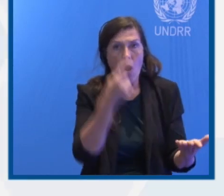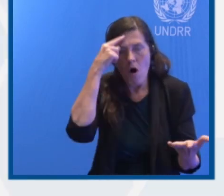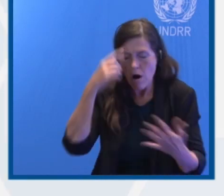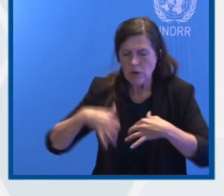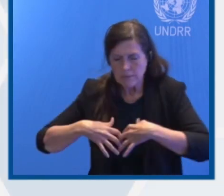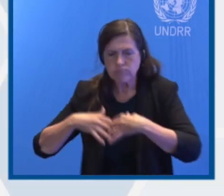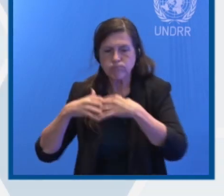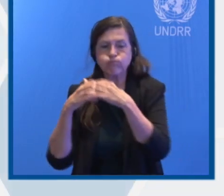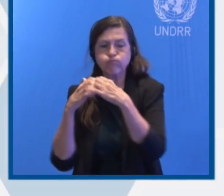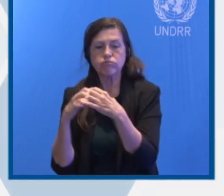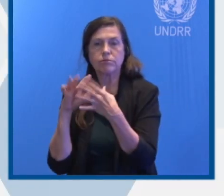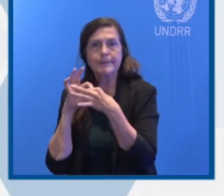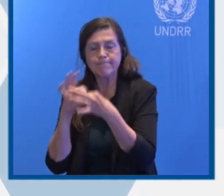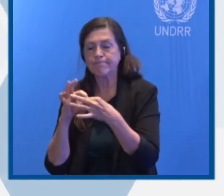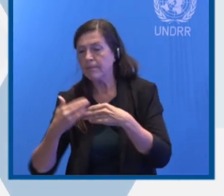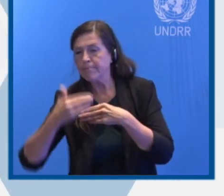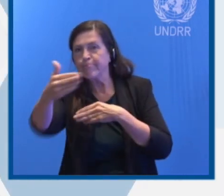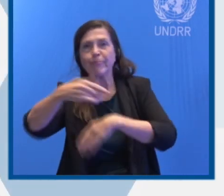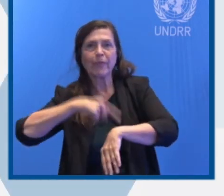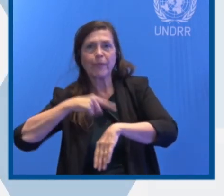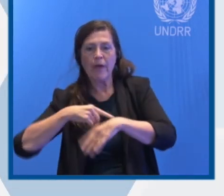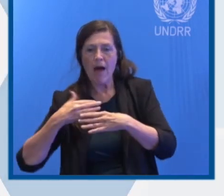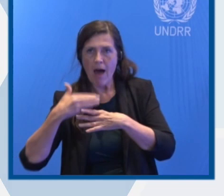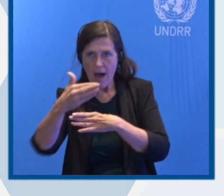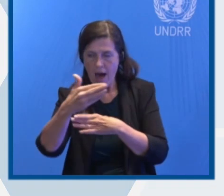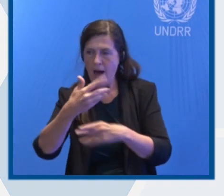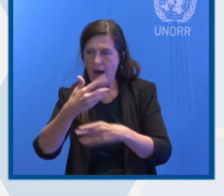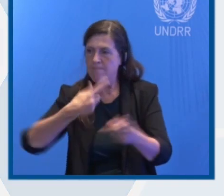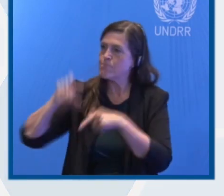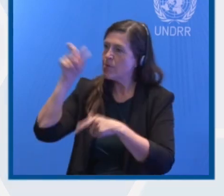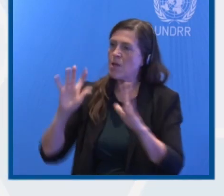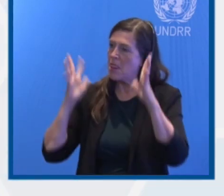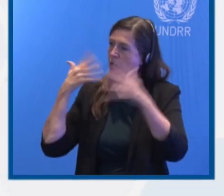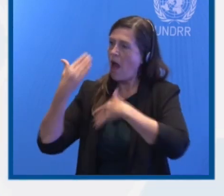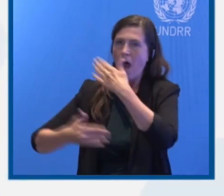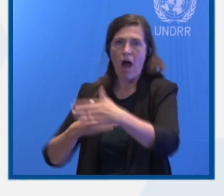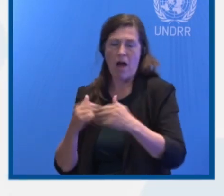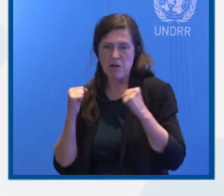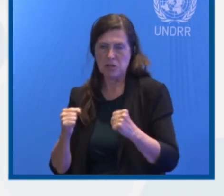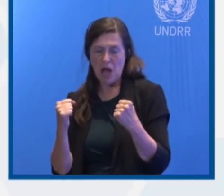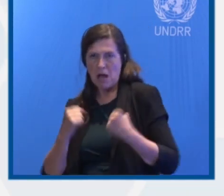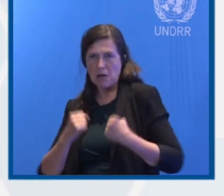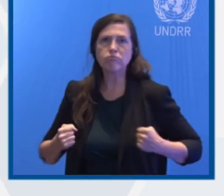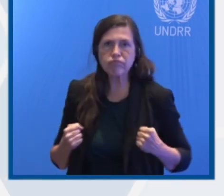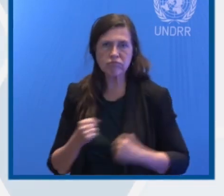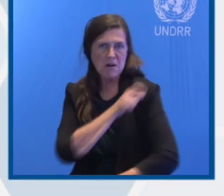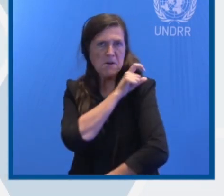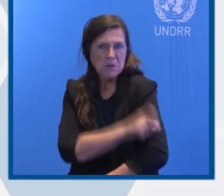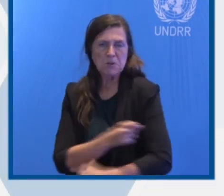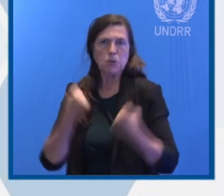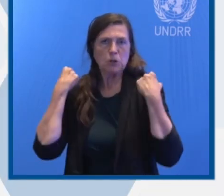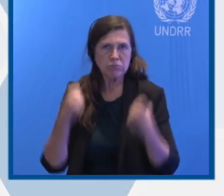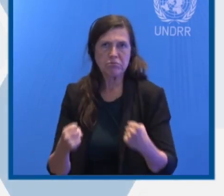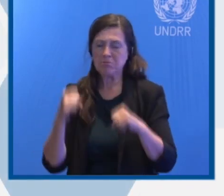in a way that that allows them to be resilient and that they'll survive for decades or maybe perhaps survive for a